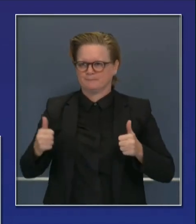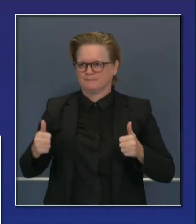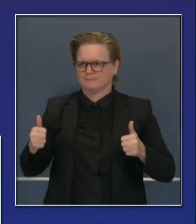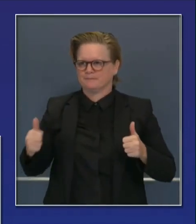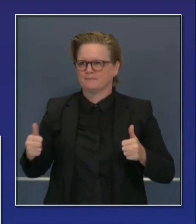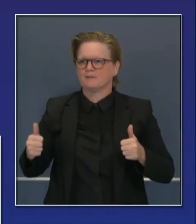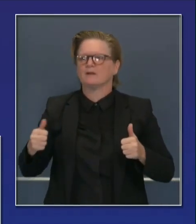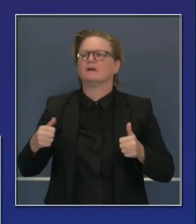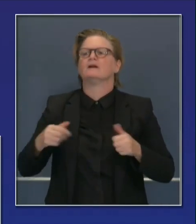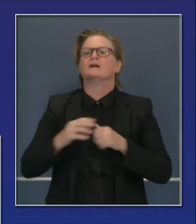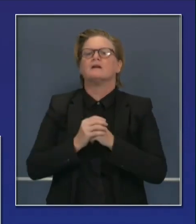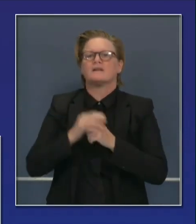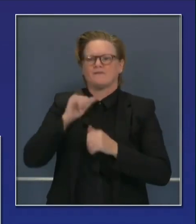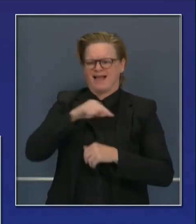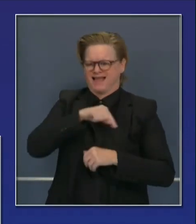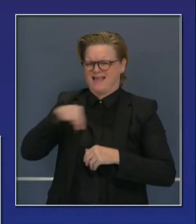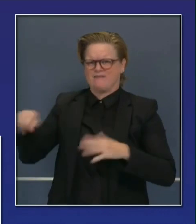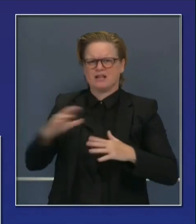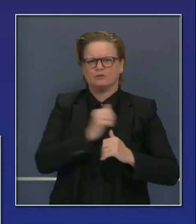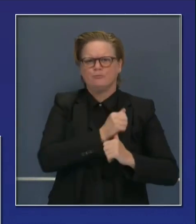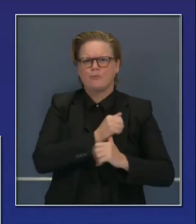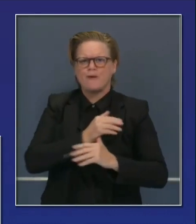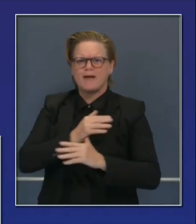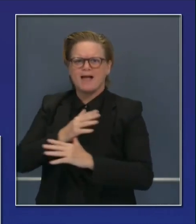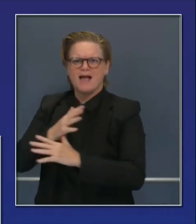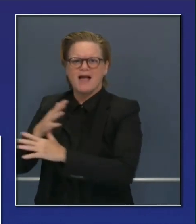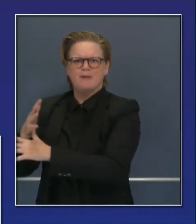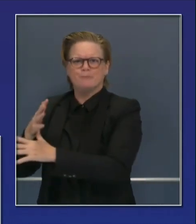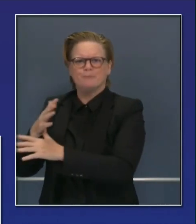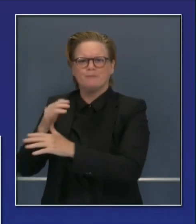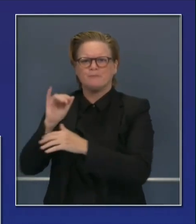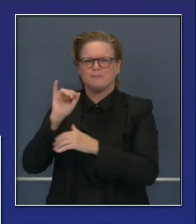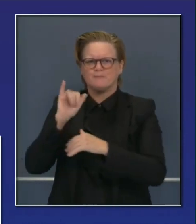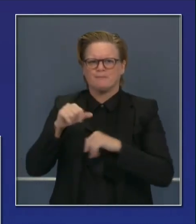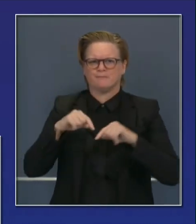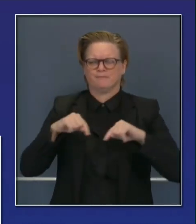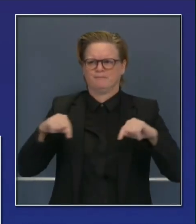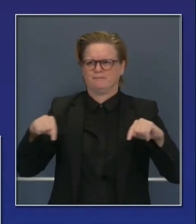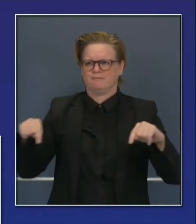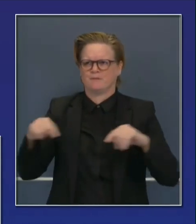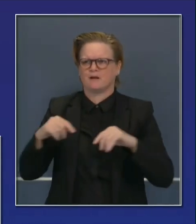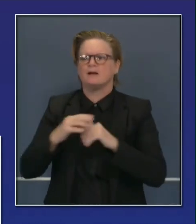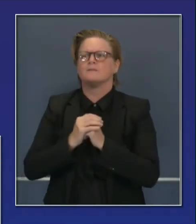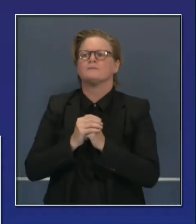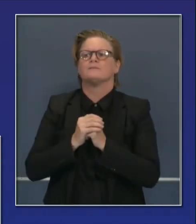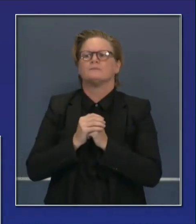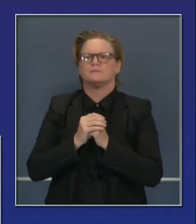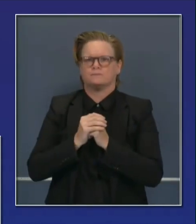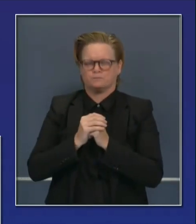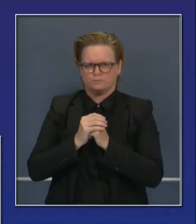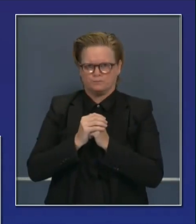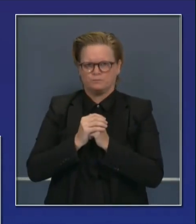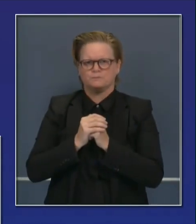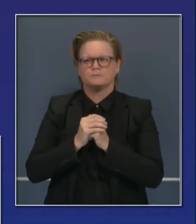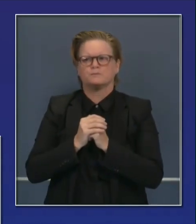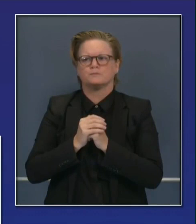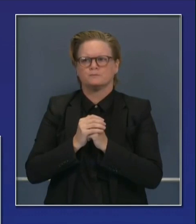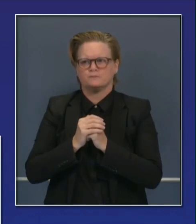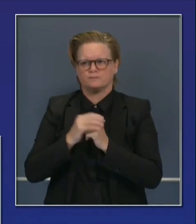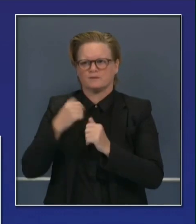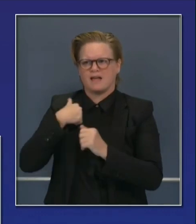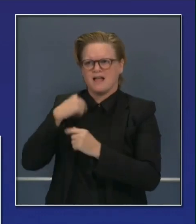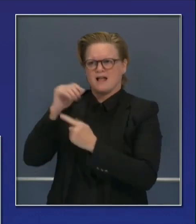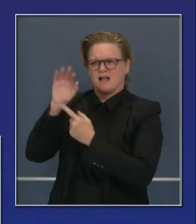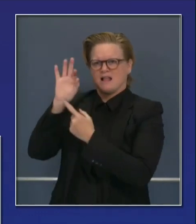to receive patients. So this is a supplement to that traditional, the second slide here, the 9 facilities in warm